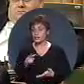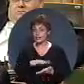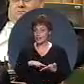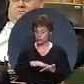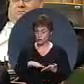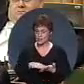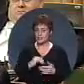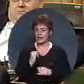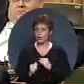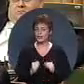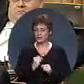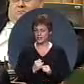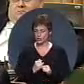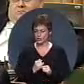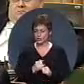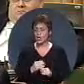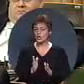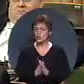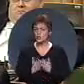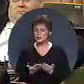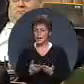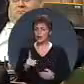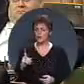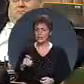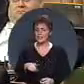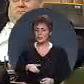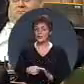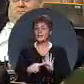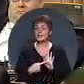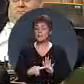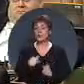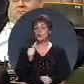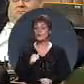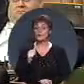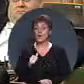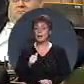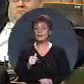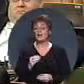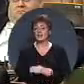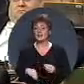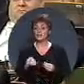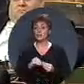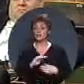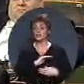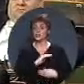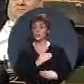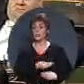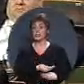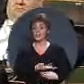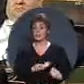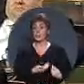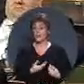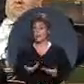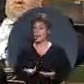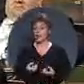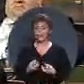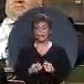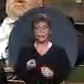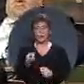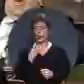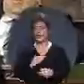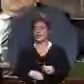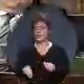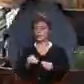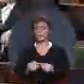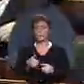shows that women undergoing cosmetic breast augmentation do not appear to be at an increased long-term risk of developing cancer. I rest my case, Mr.